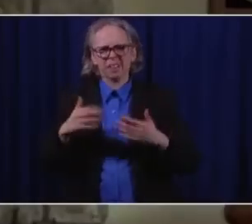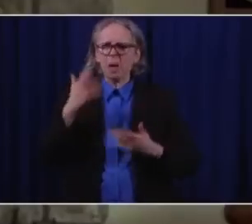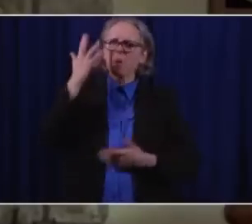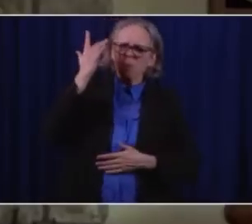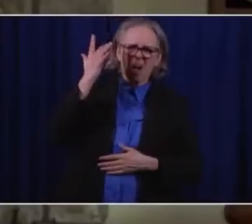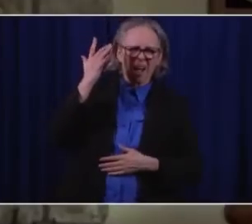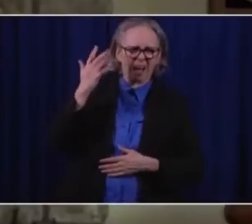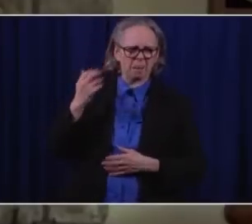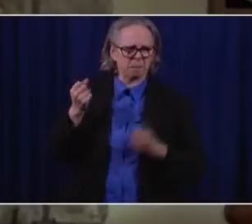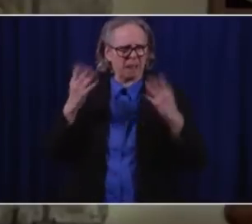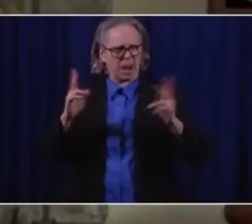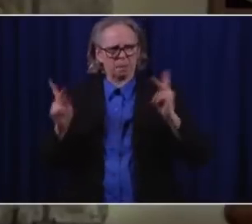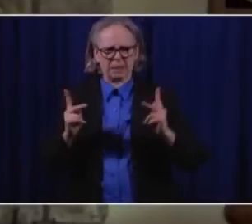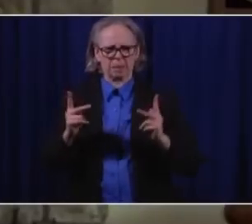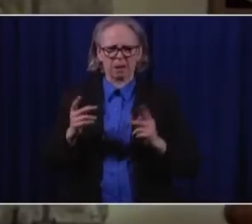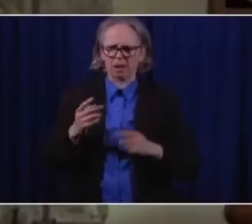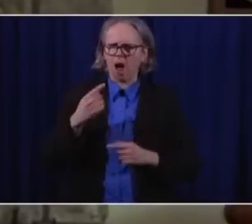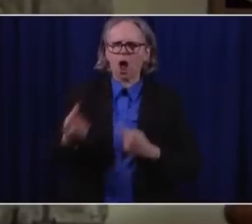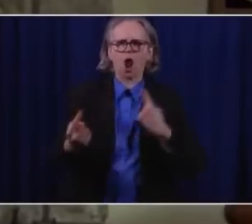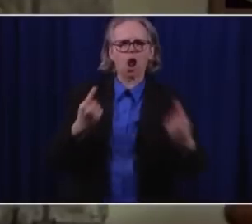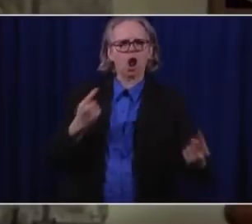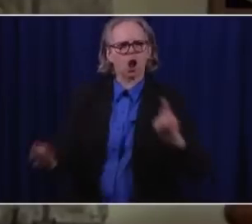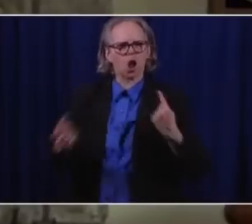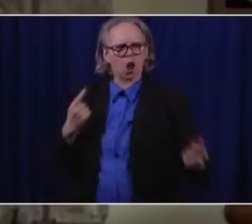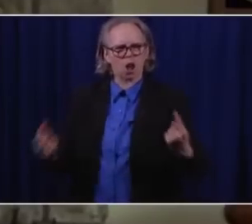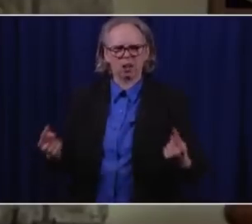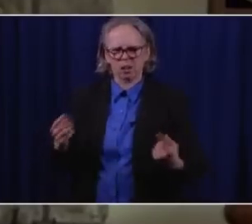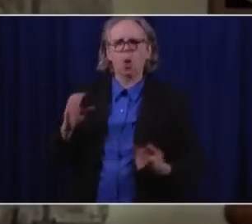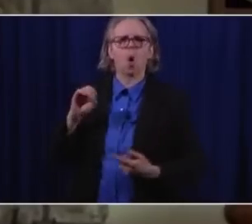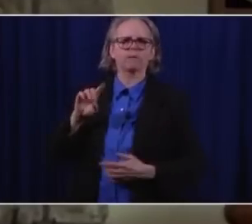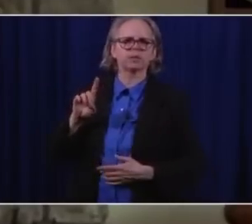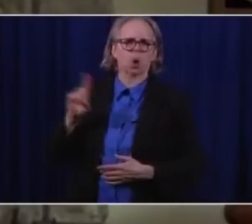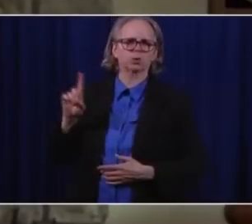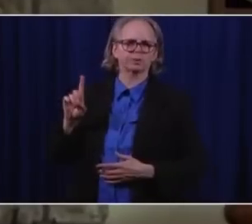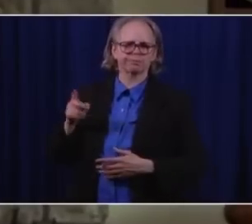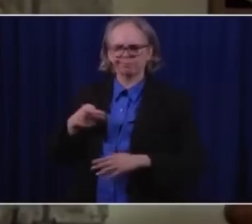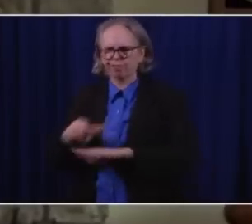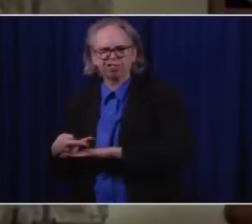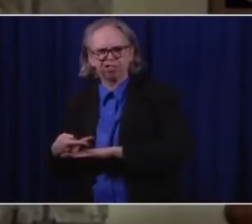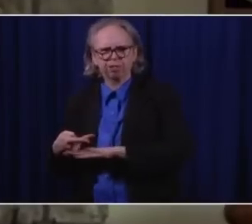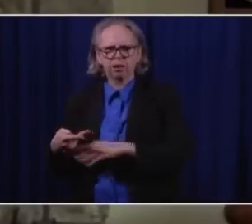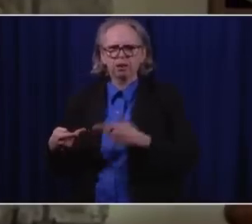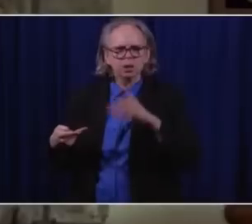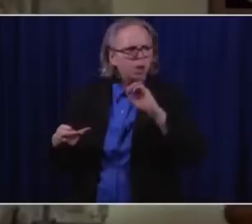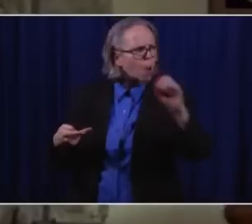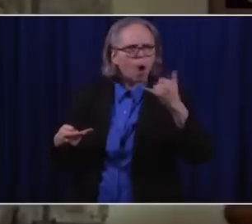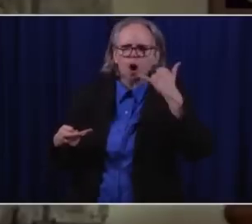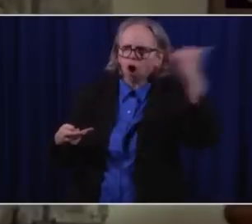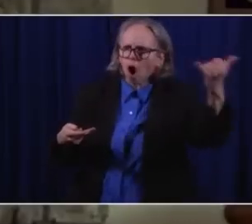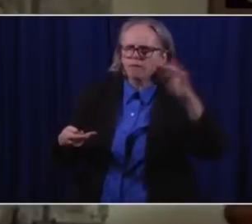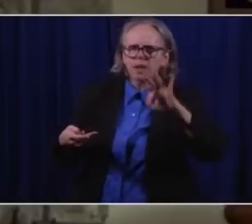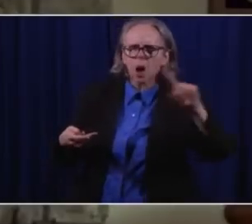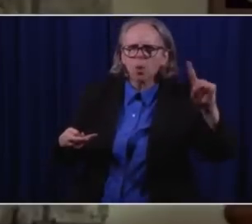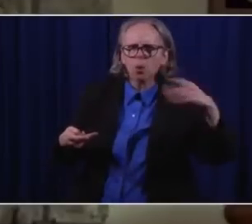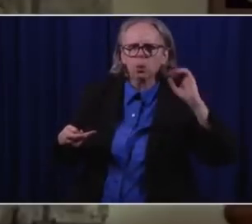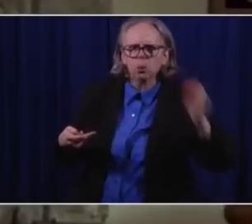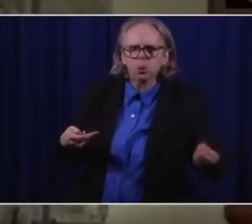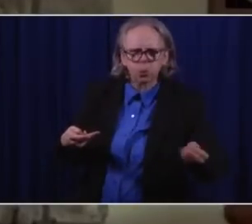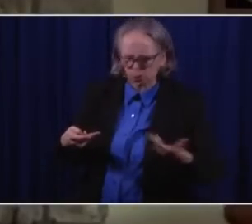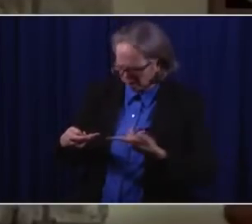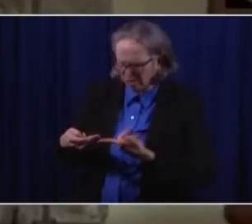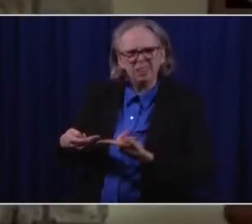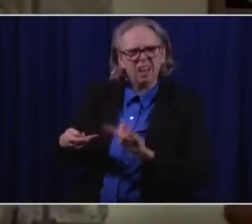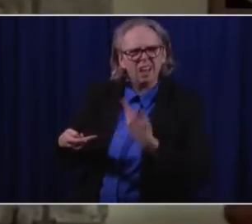themselves when they took drugs and there was no one there to call 911 or no one there to hit them with the Narcan. So a lot of bad